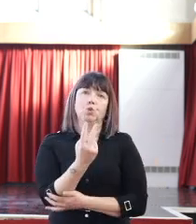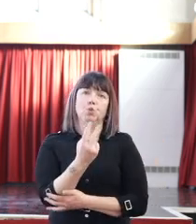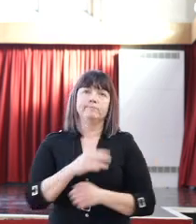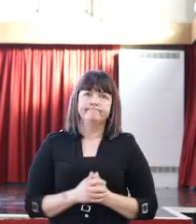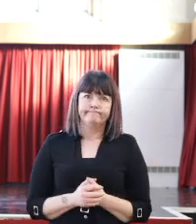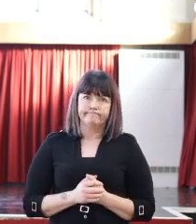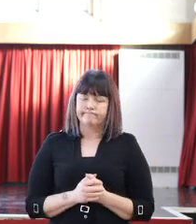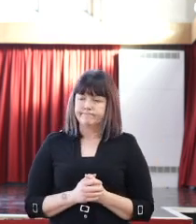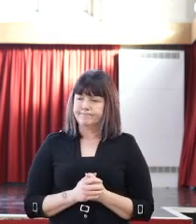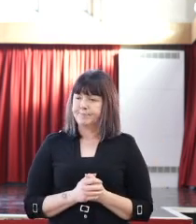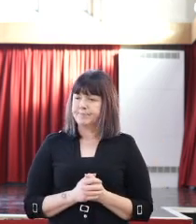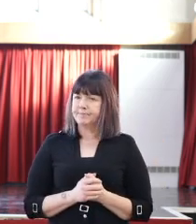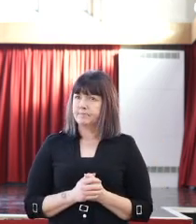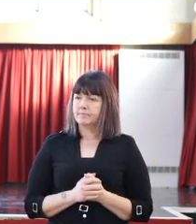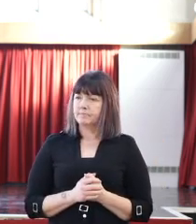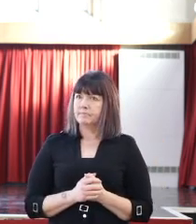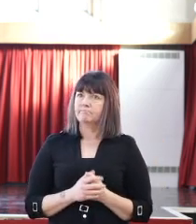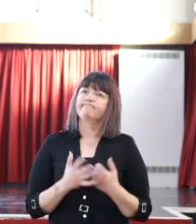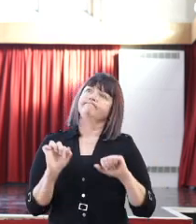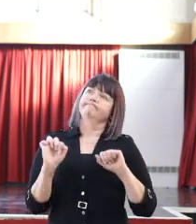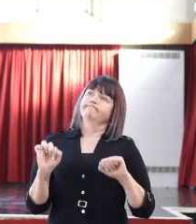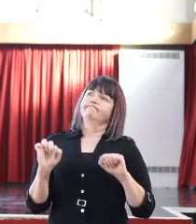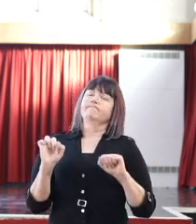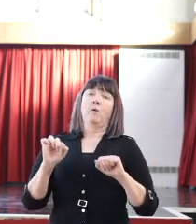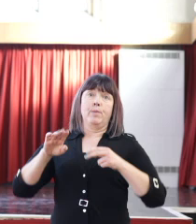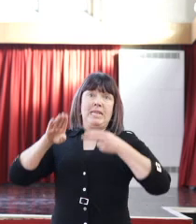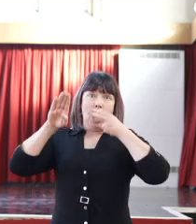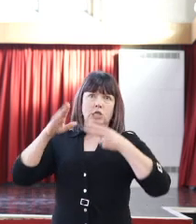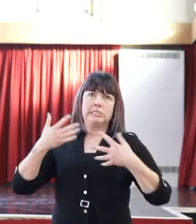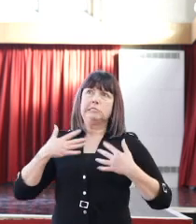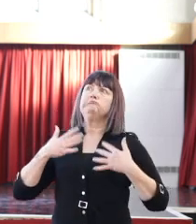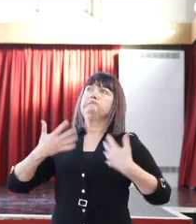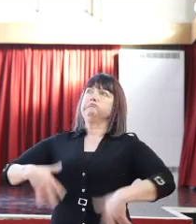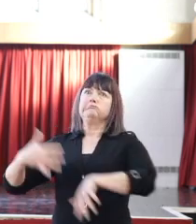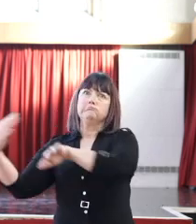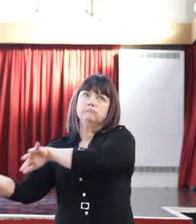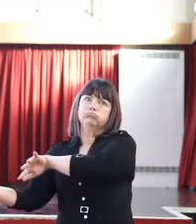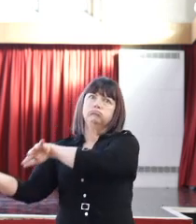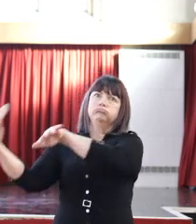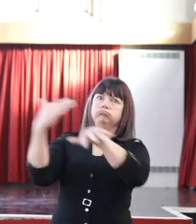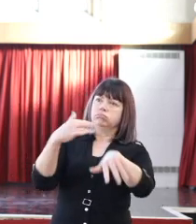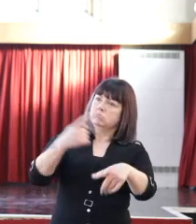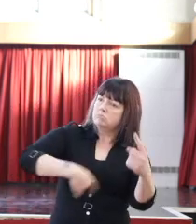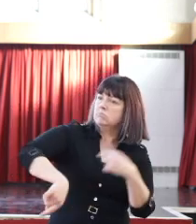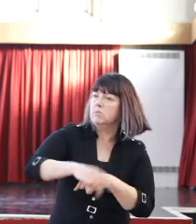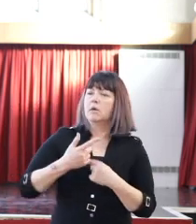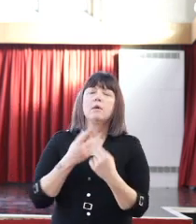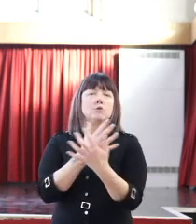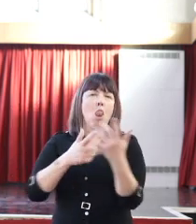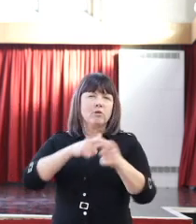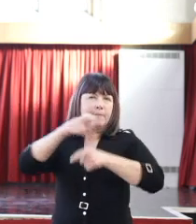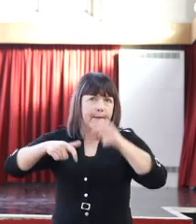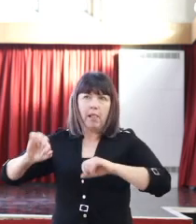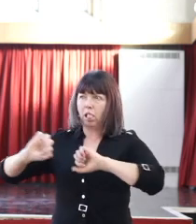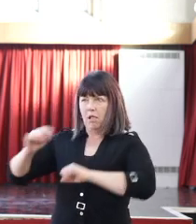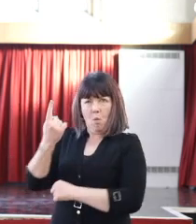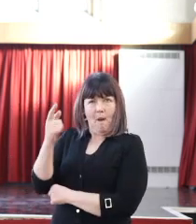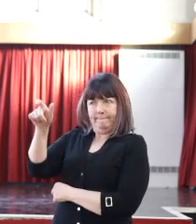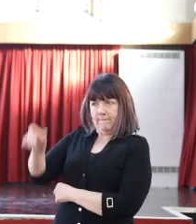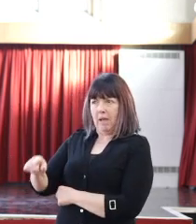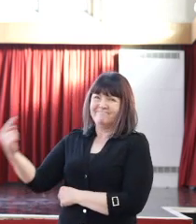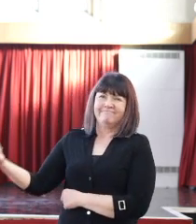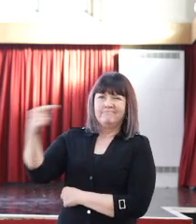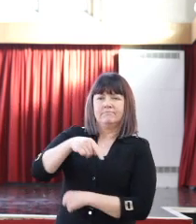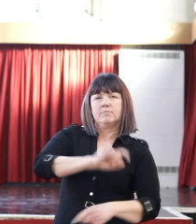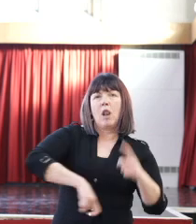Many fled from persecution in Nazi Germany. Albert Einstein even stayed in Rowton Heath before going to America. And the Kindertransport,